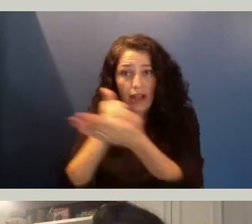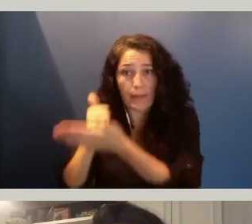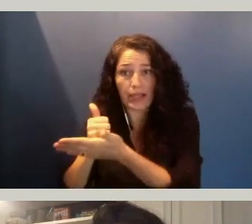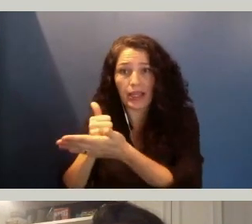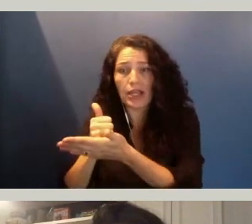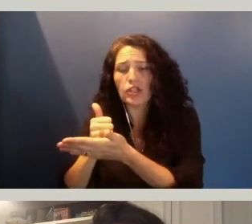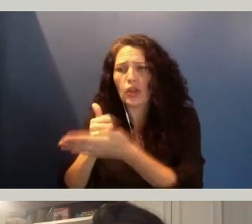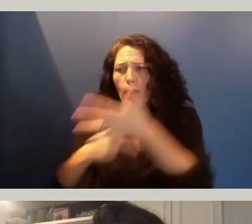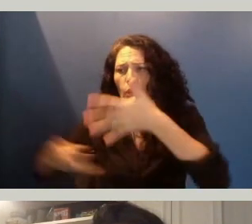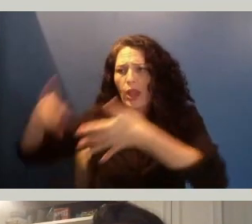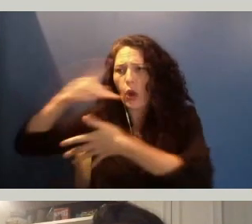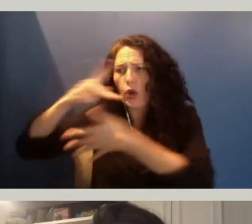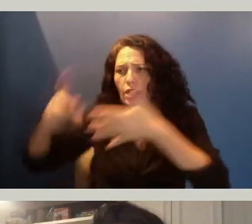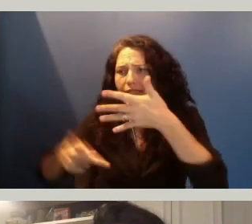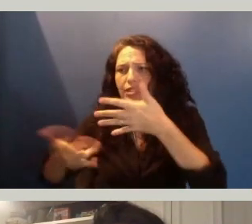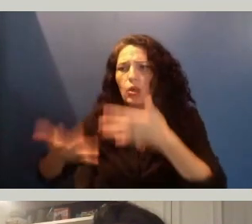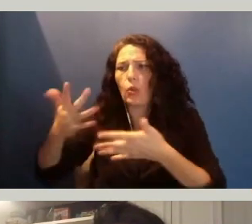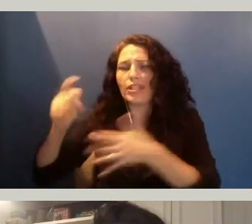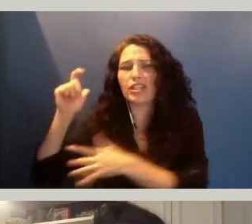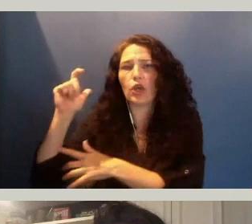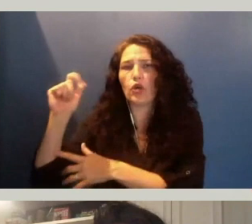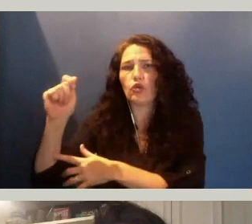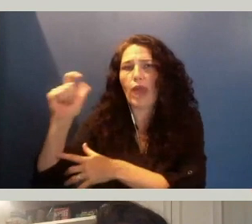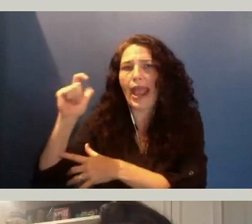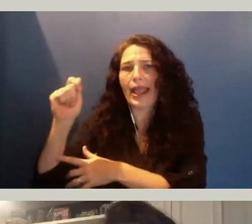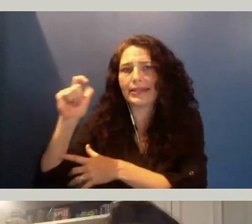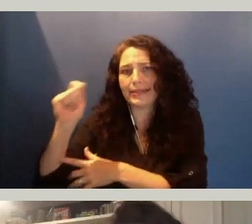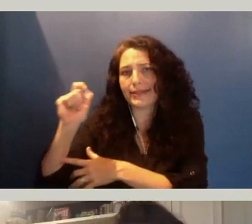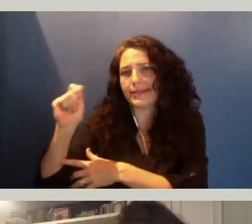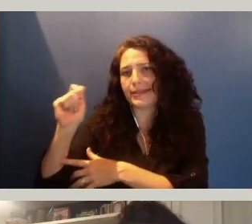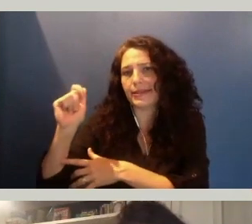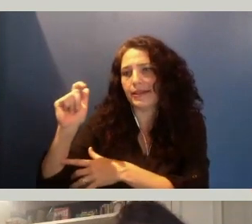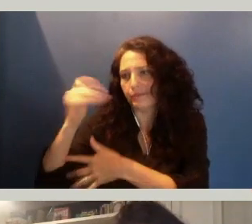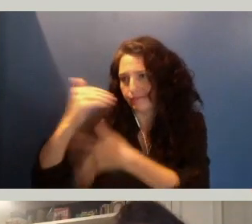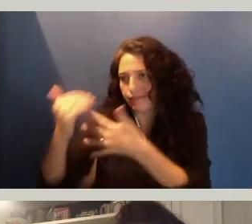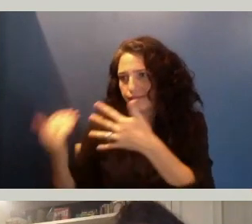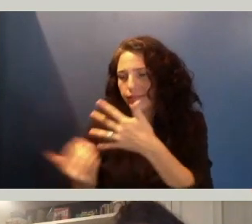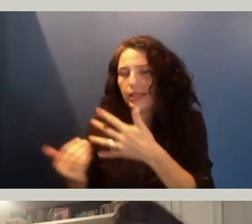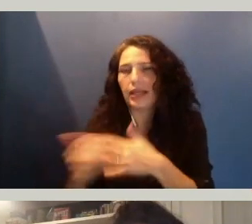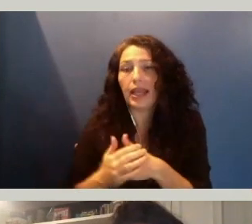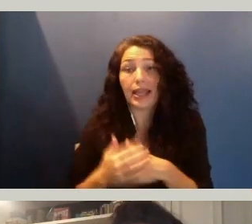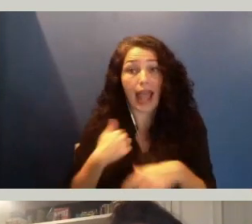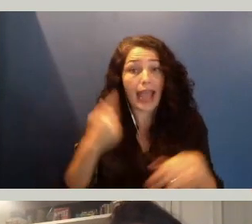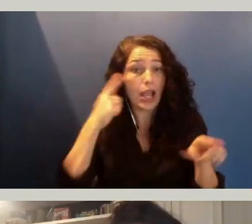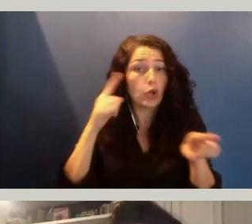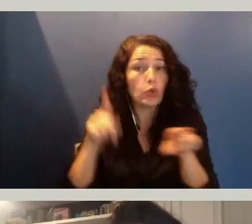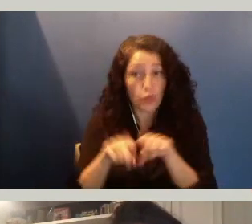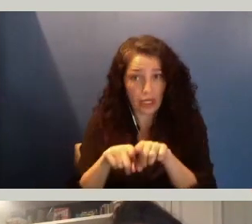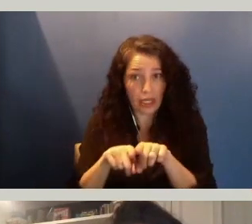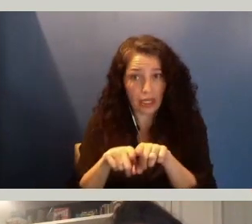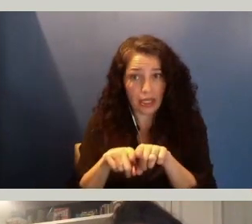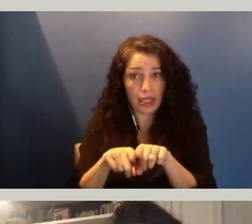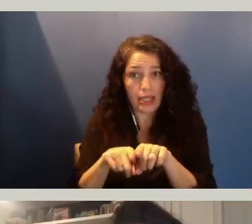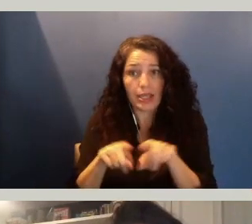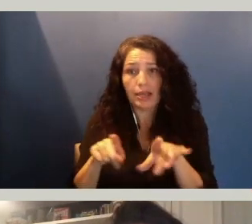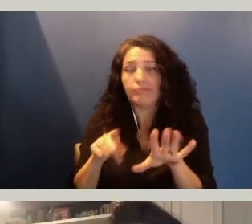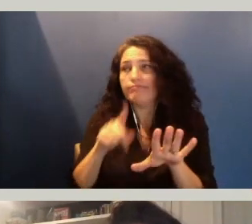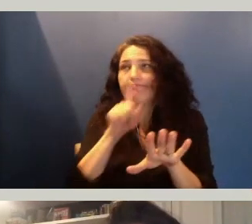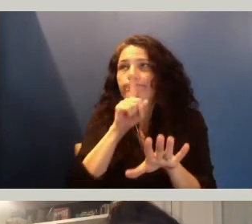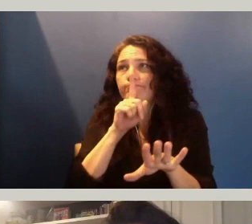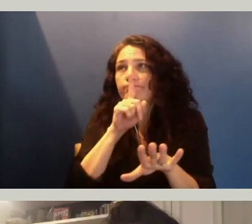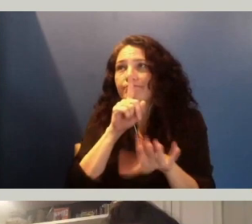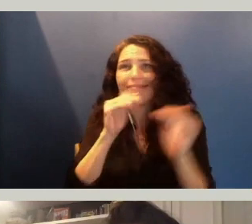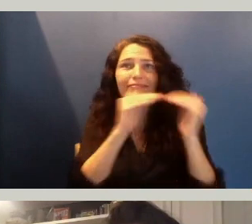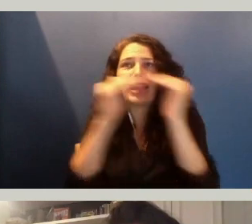way. You know, that said, I will be very clear that the investors, and I agree with the idea of not saying equity investors, it is an